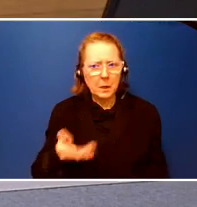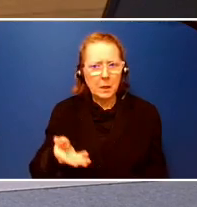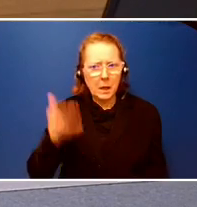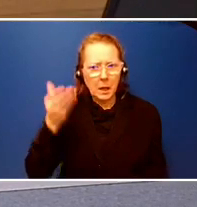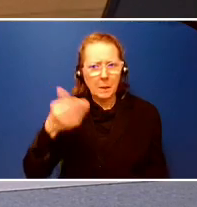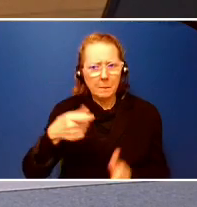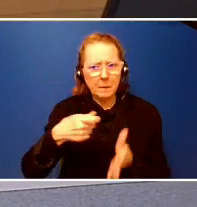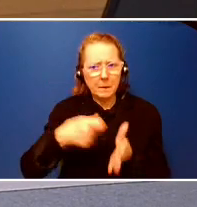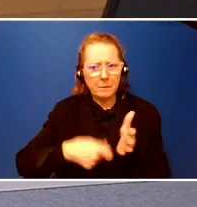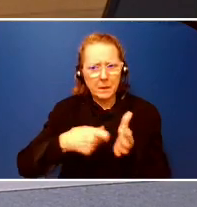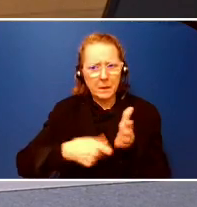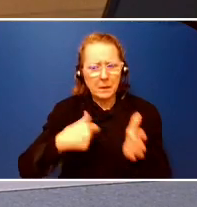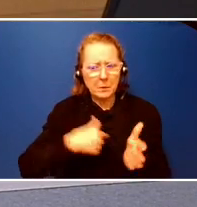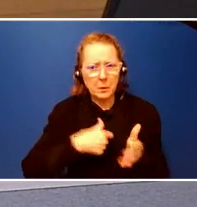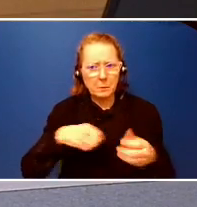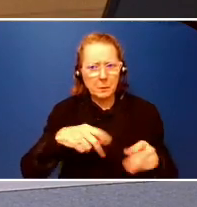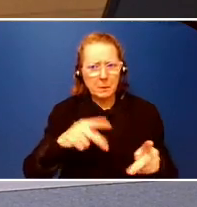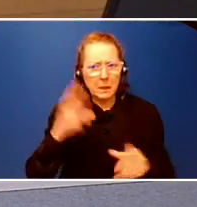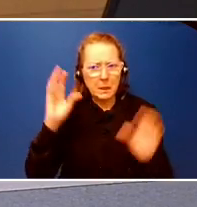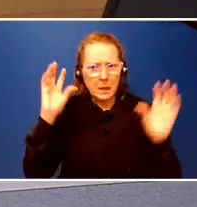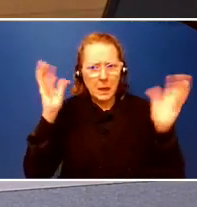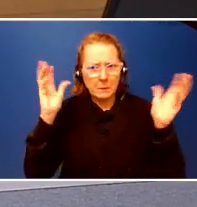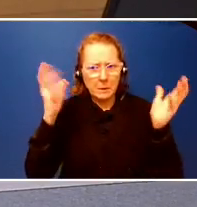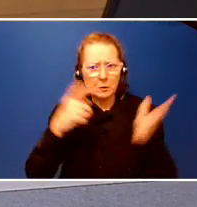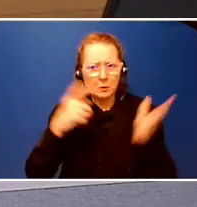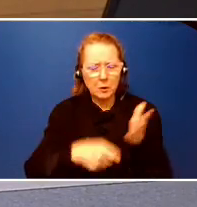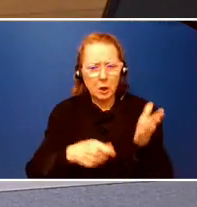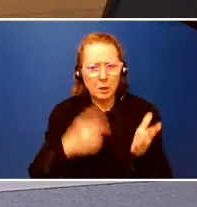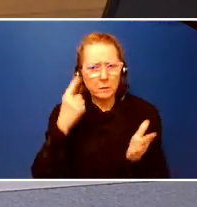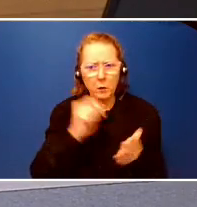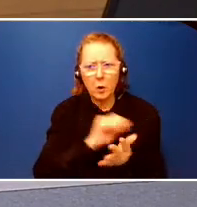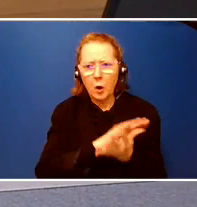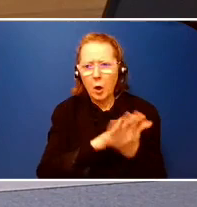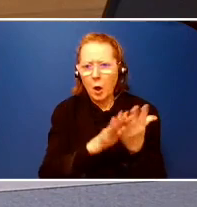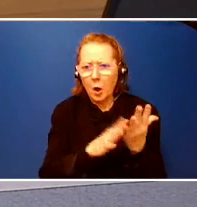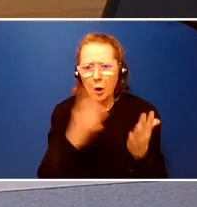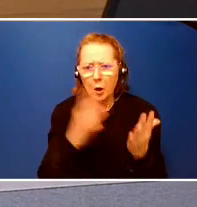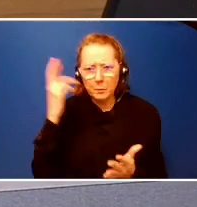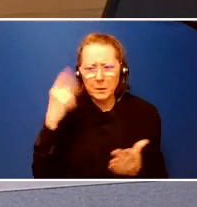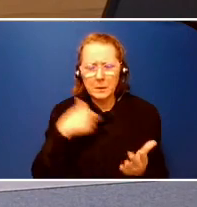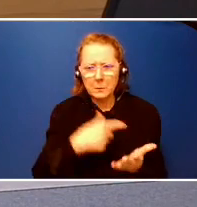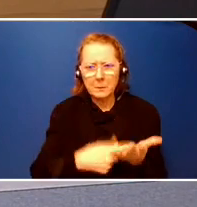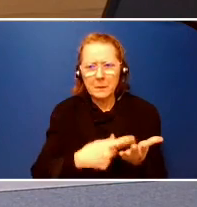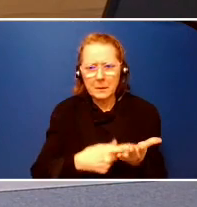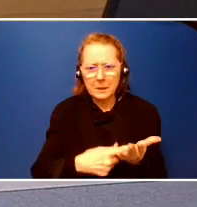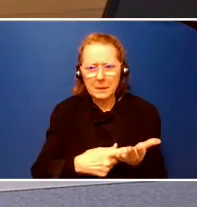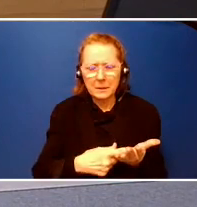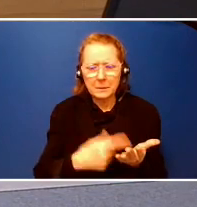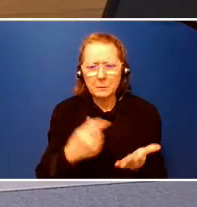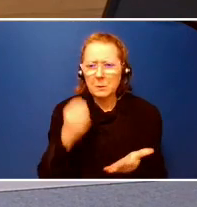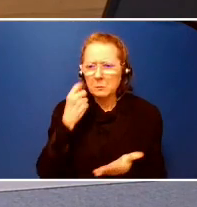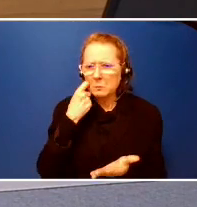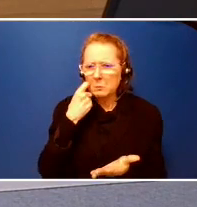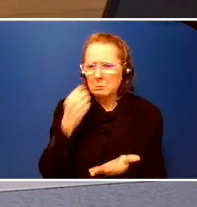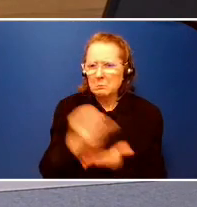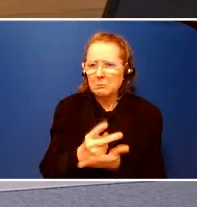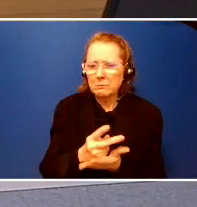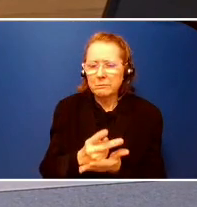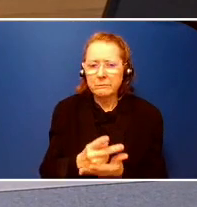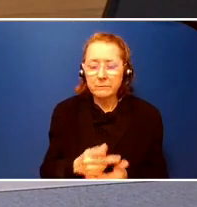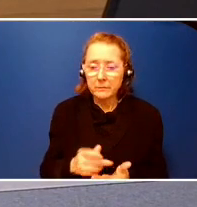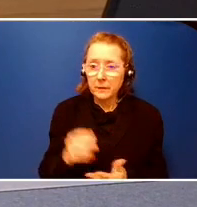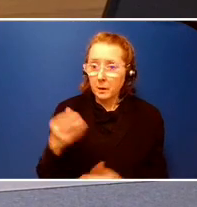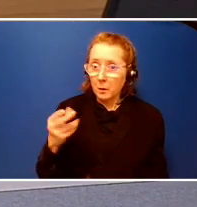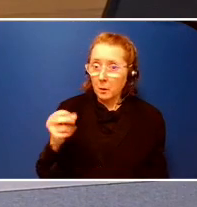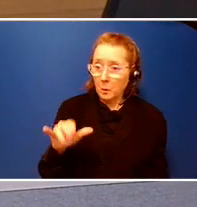allowed the ambulance to charge for all of the reasons that we've been talking about. We did that just recently. Counselor Hoy. Thank you, Mr. Mayor. Is there any way to